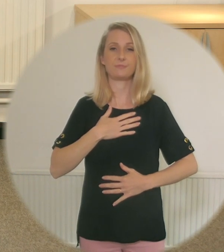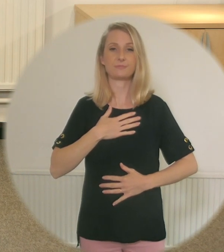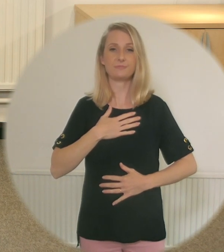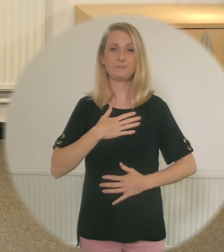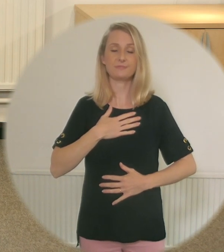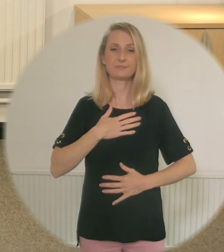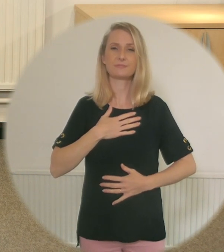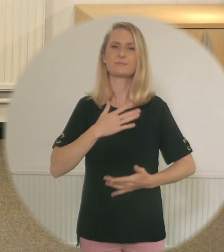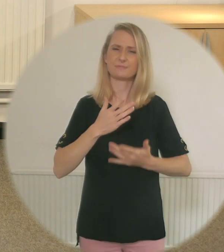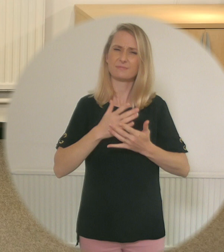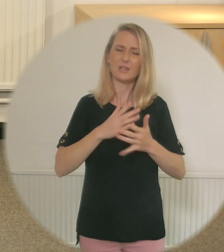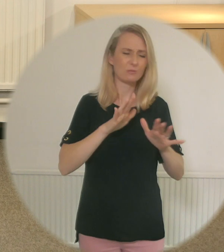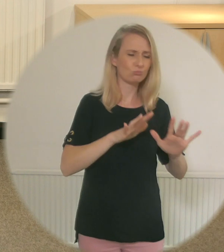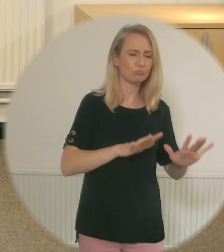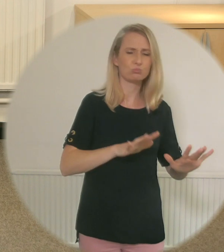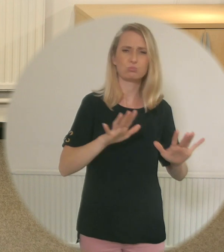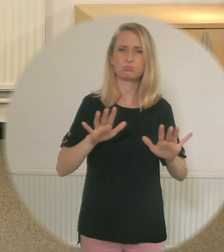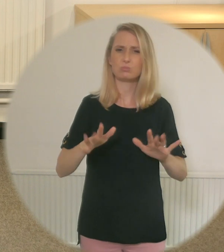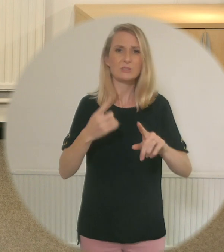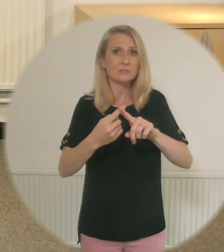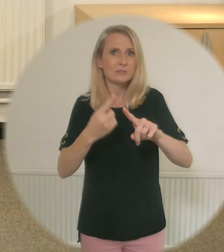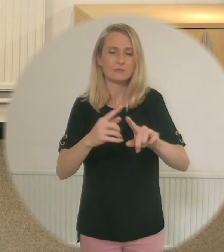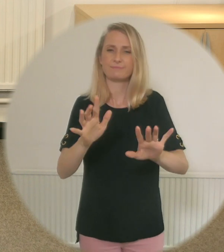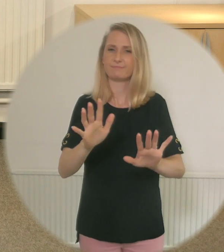Really take your time with this.